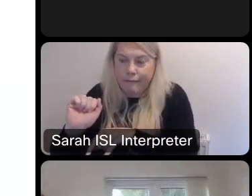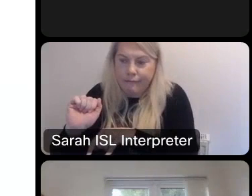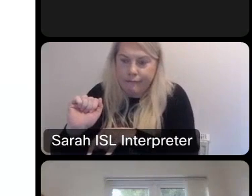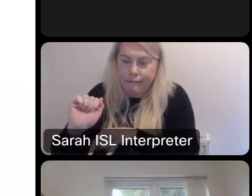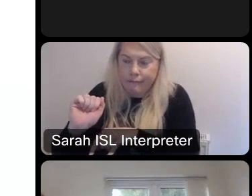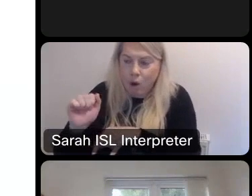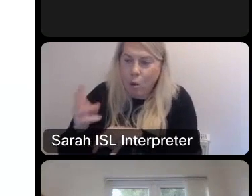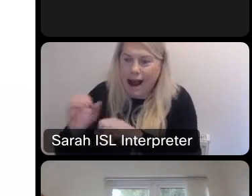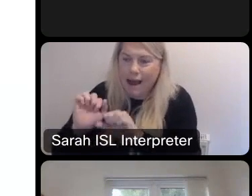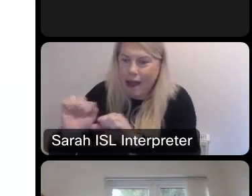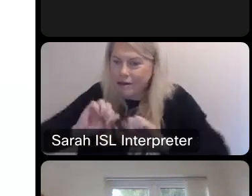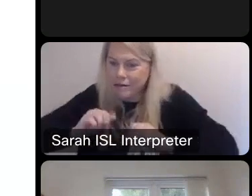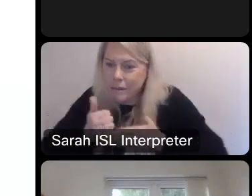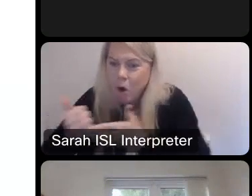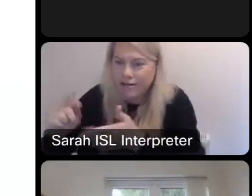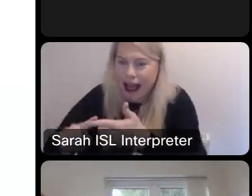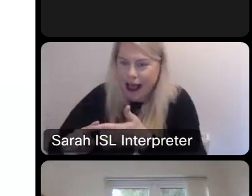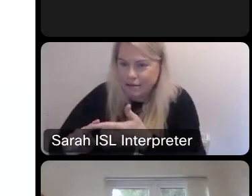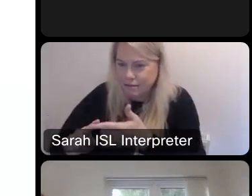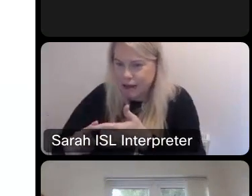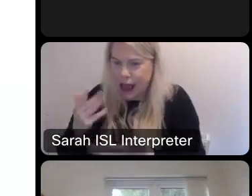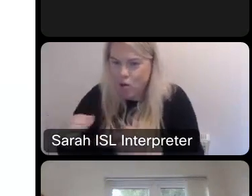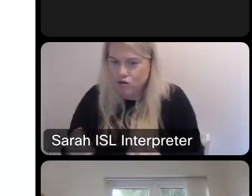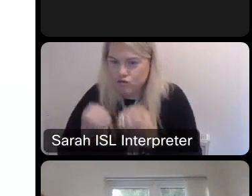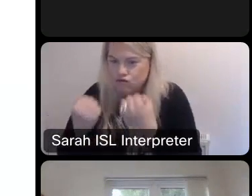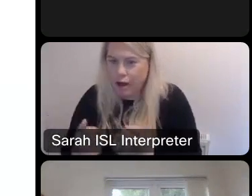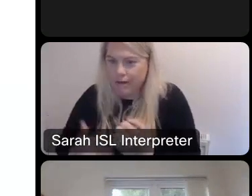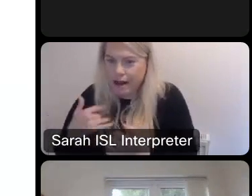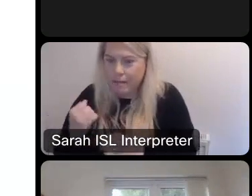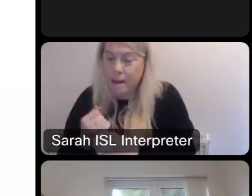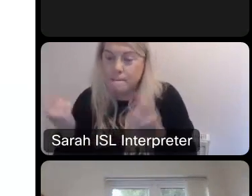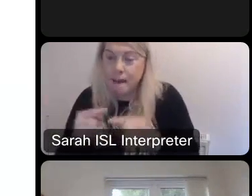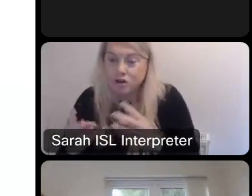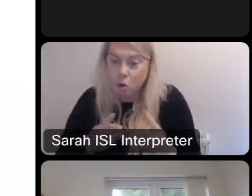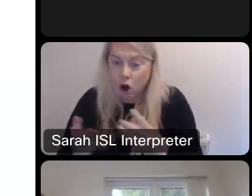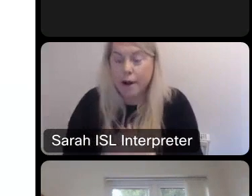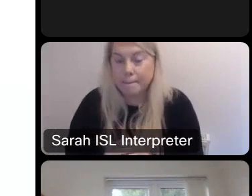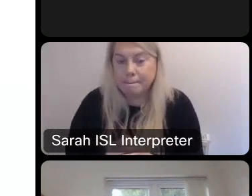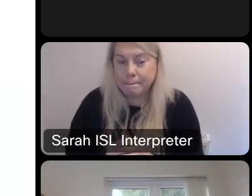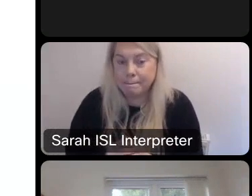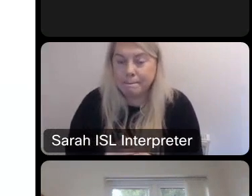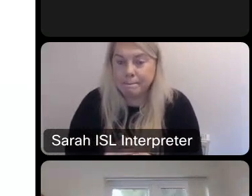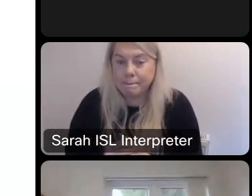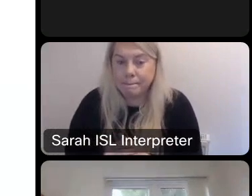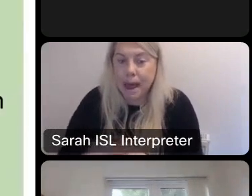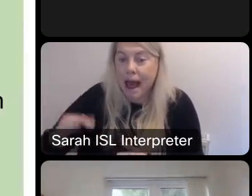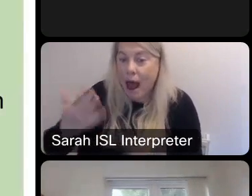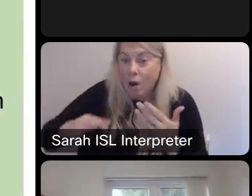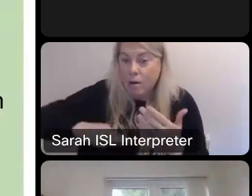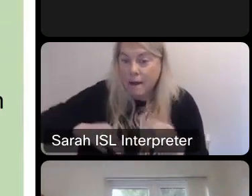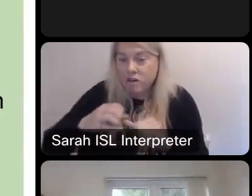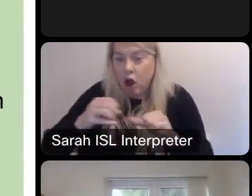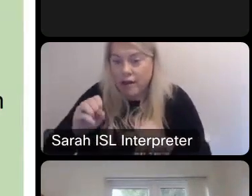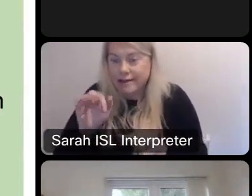resilience around returning to work. So consider feedback and establish any learning that may benefit other staff is also crucially